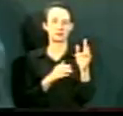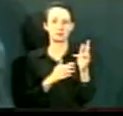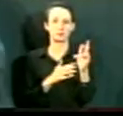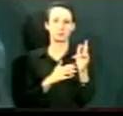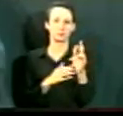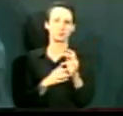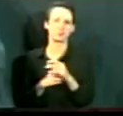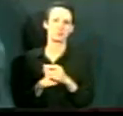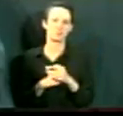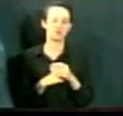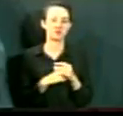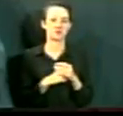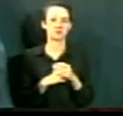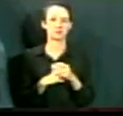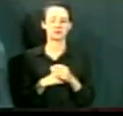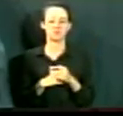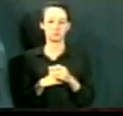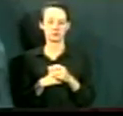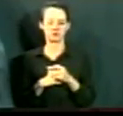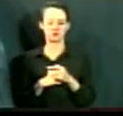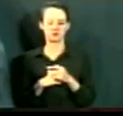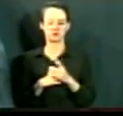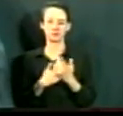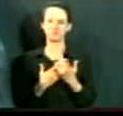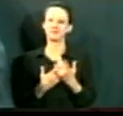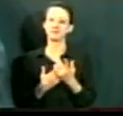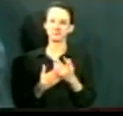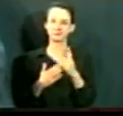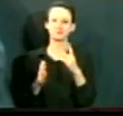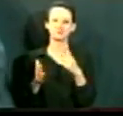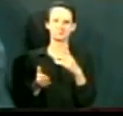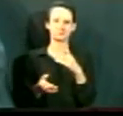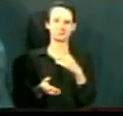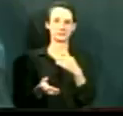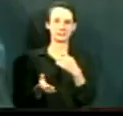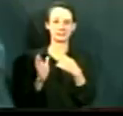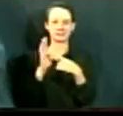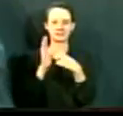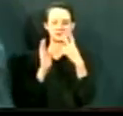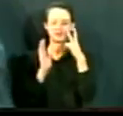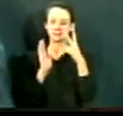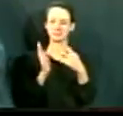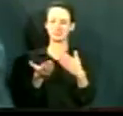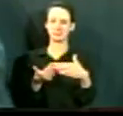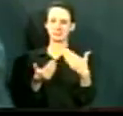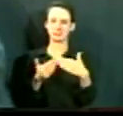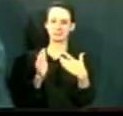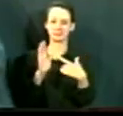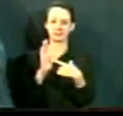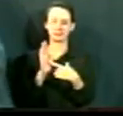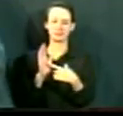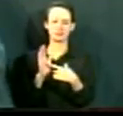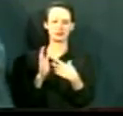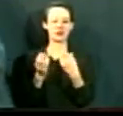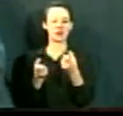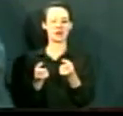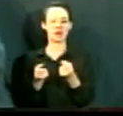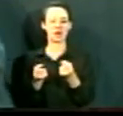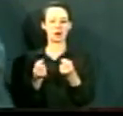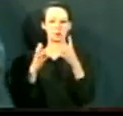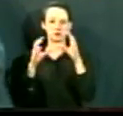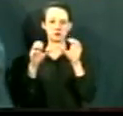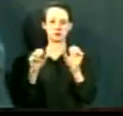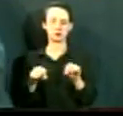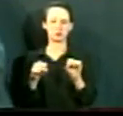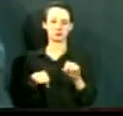I think it's plain to see that the amount of face time with a financial advisor that teachers are